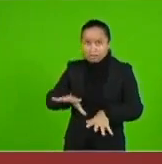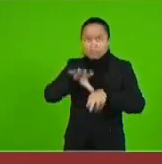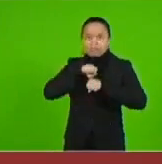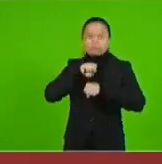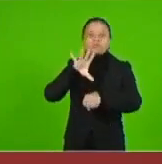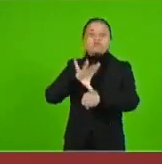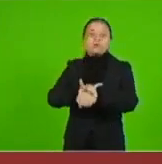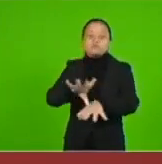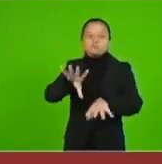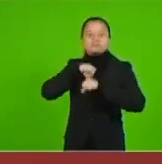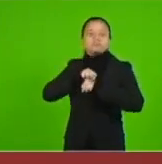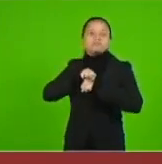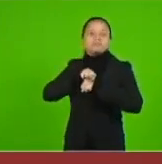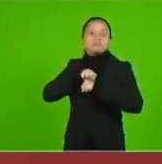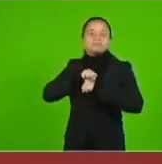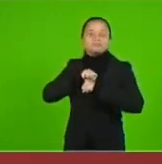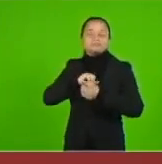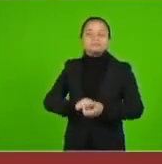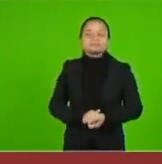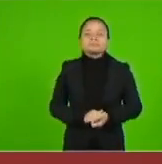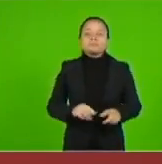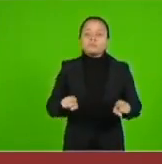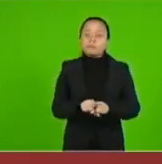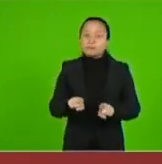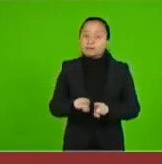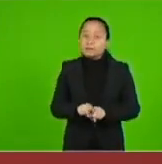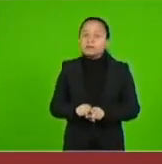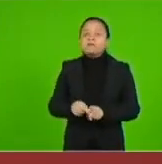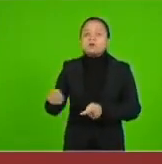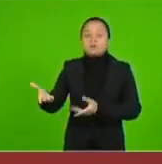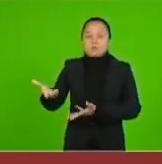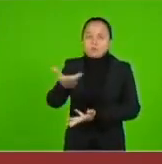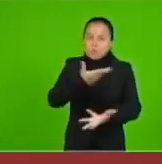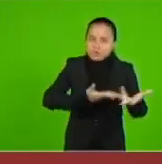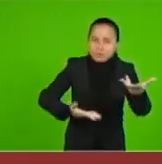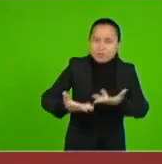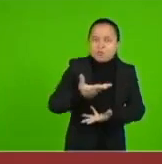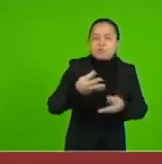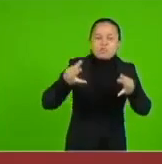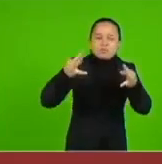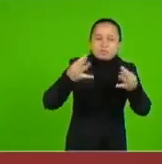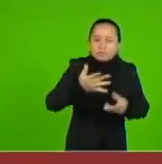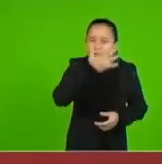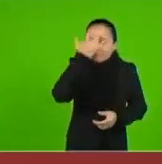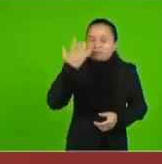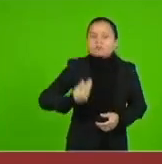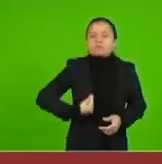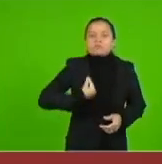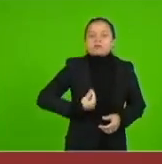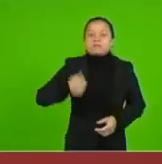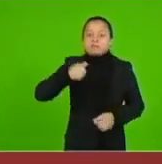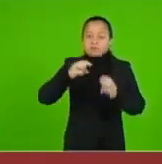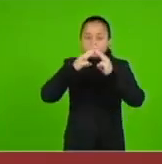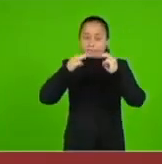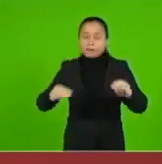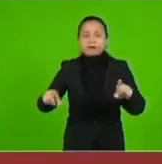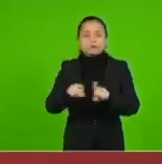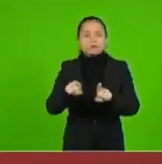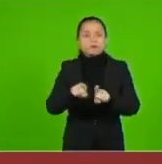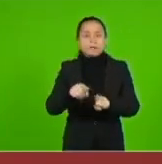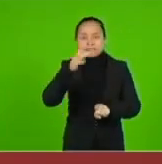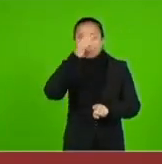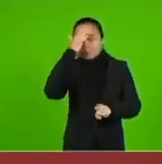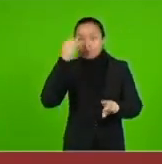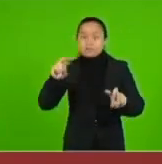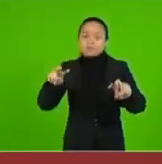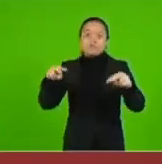diseases are propagating in locations where there is too closed up. Now